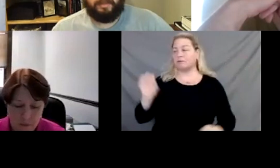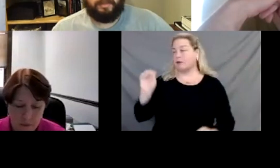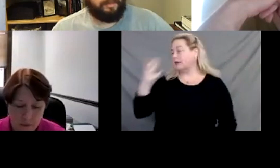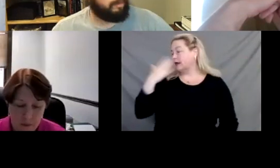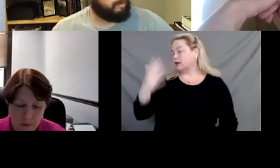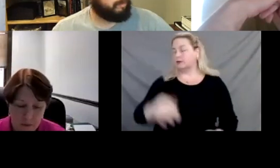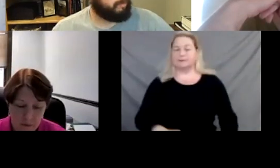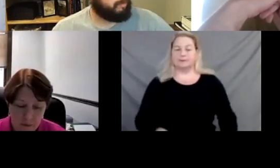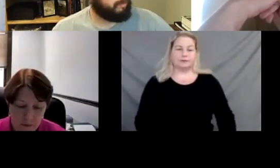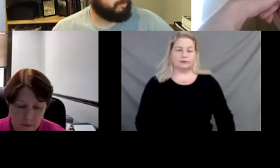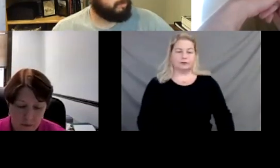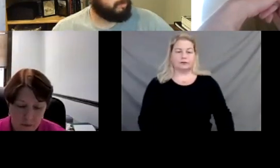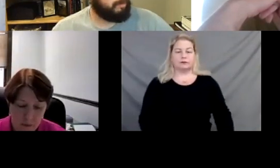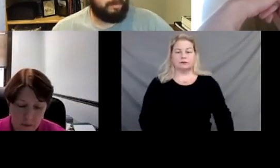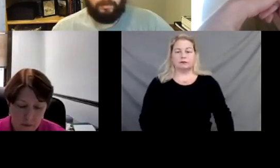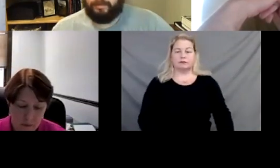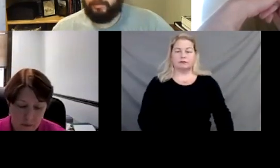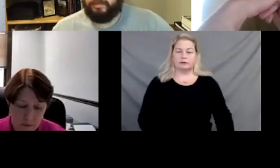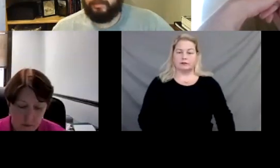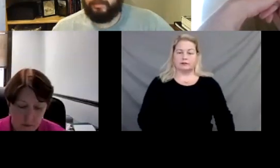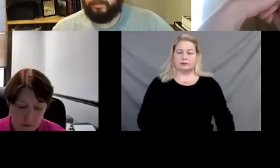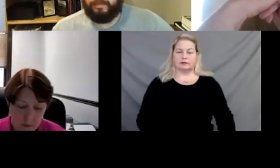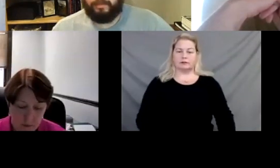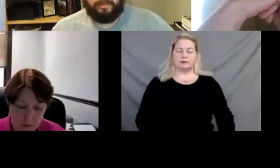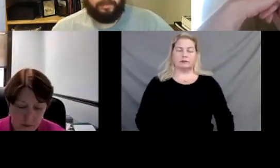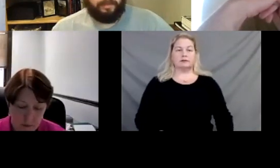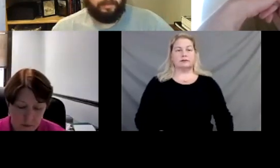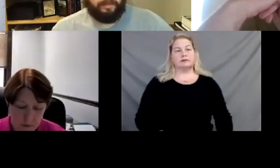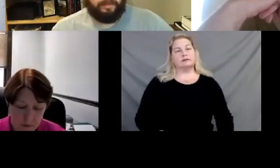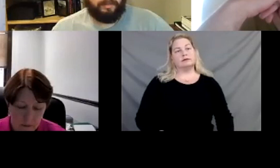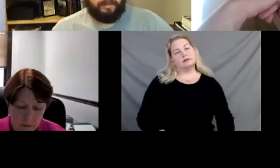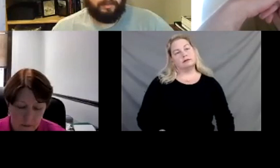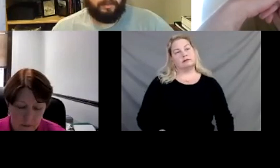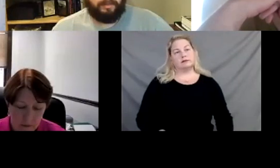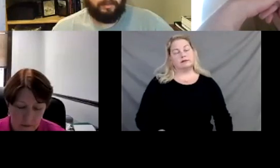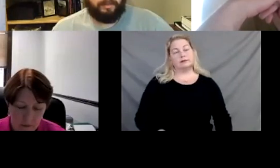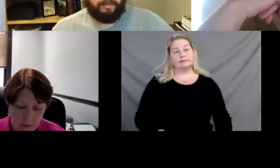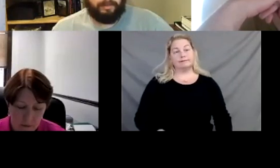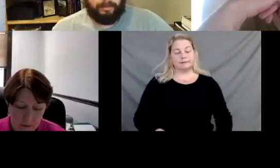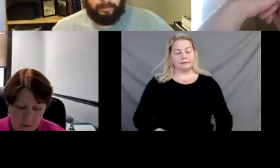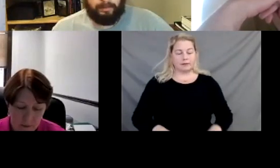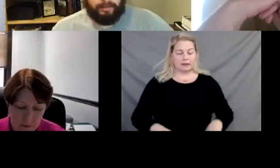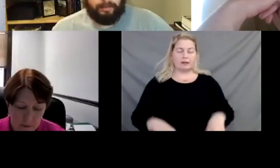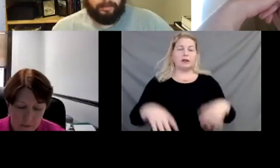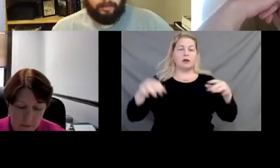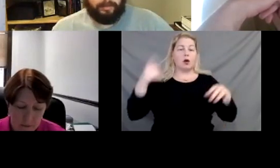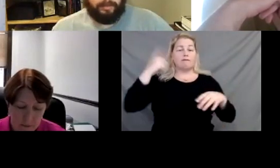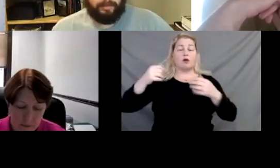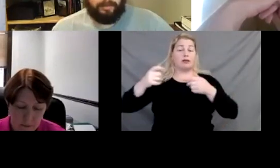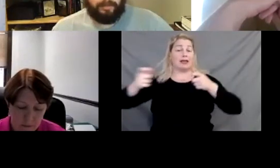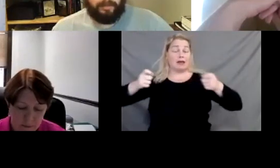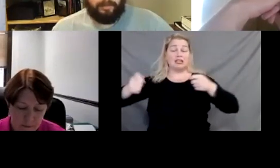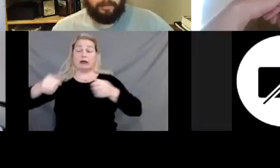So, I mean, it's possible that the intergovernmental committee could sort of serve instead of the management and oversight group that